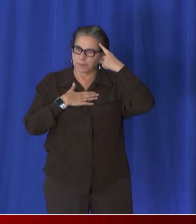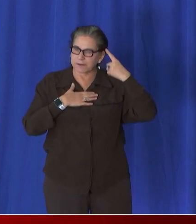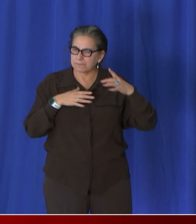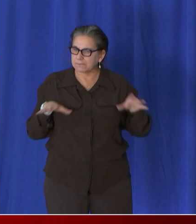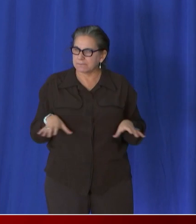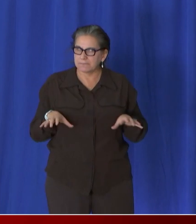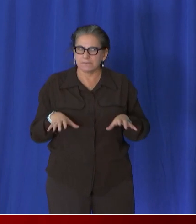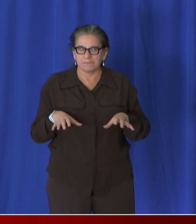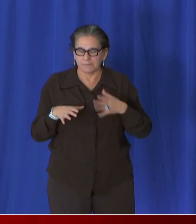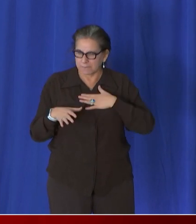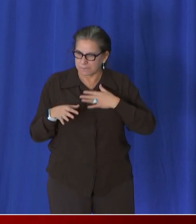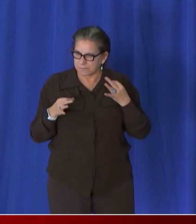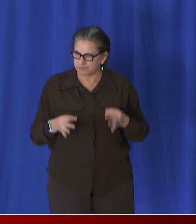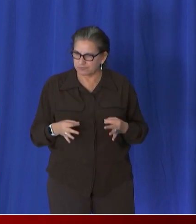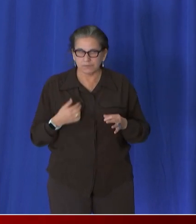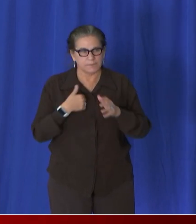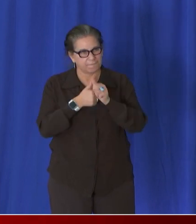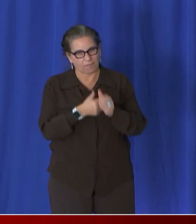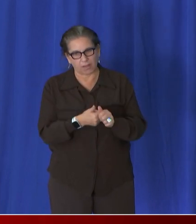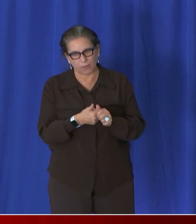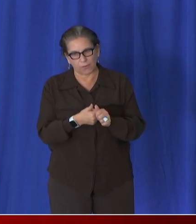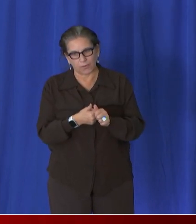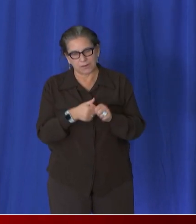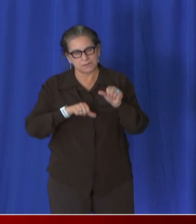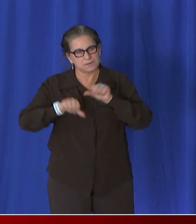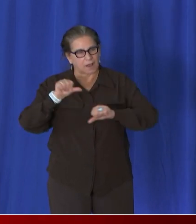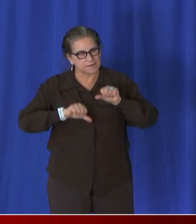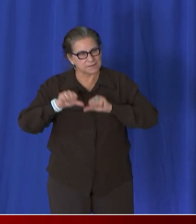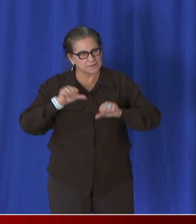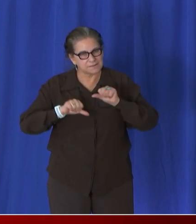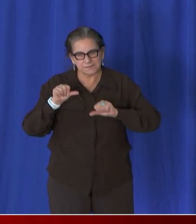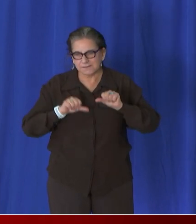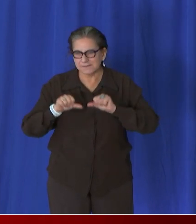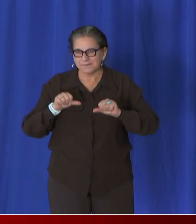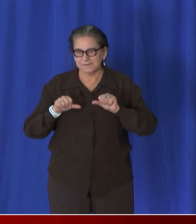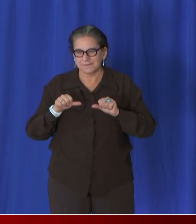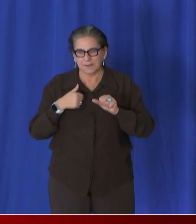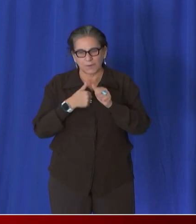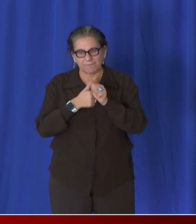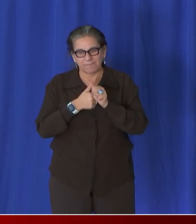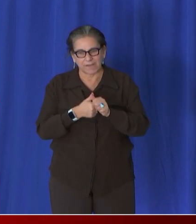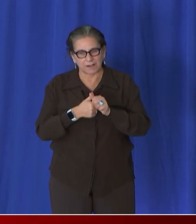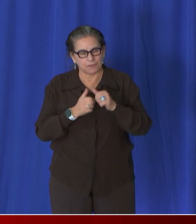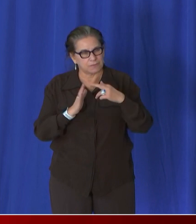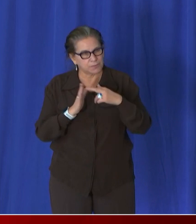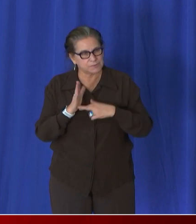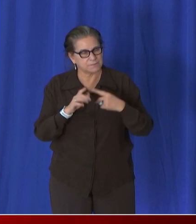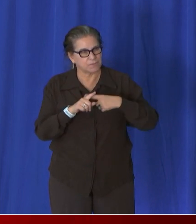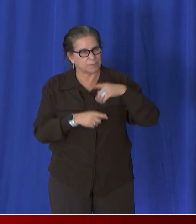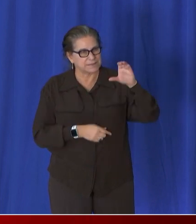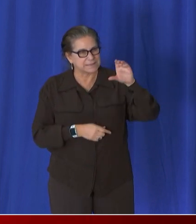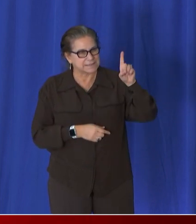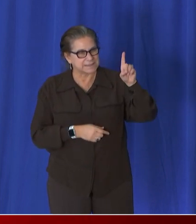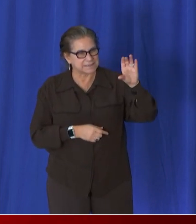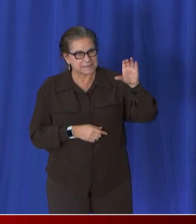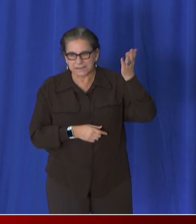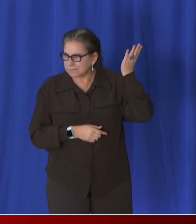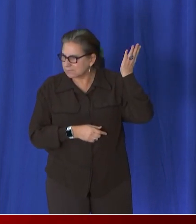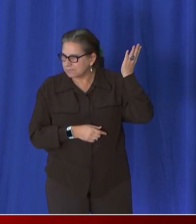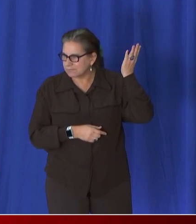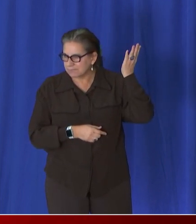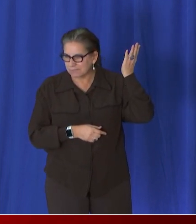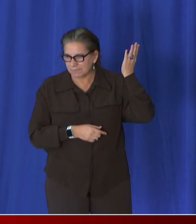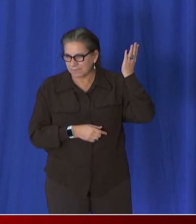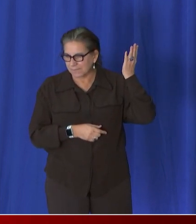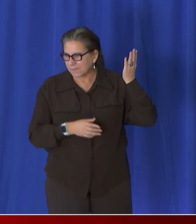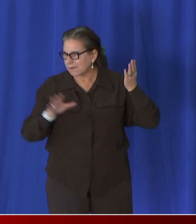decisions following the science, dialing up and dialing back as appropriate. And this is an appropriate action.